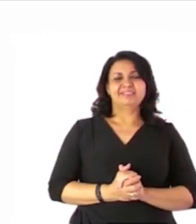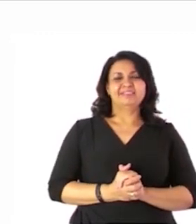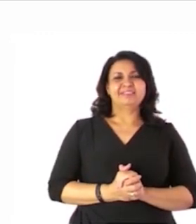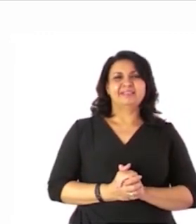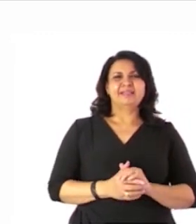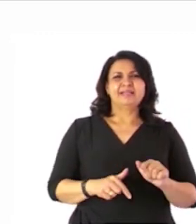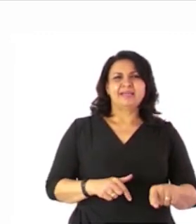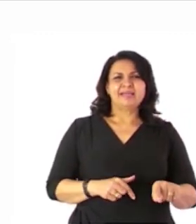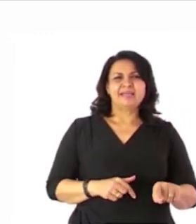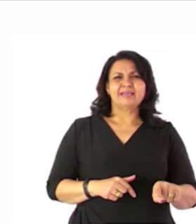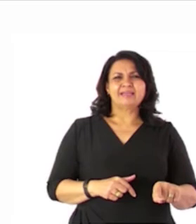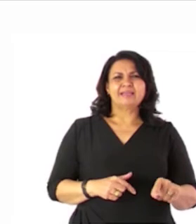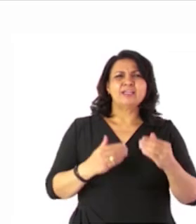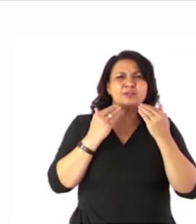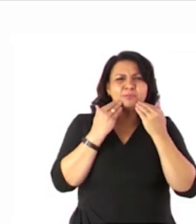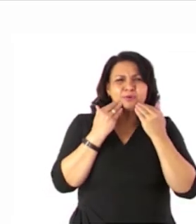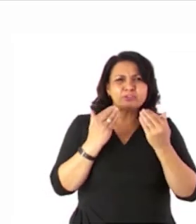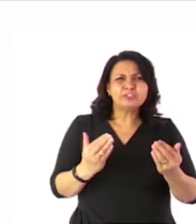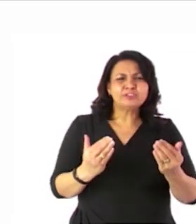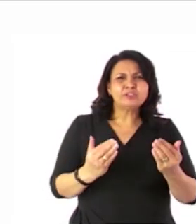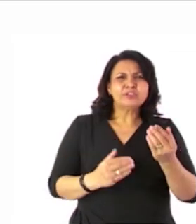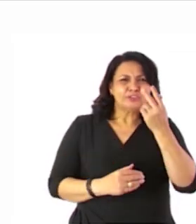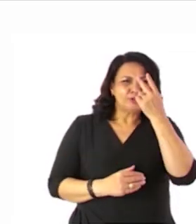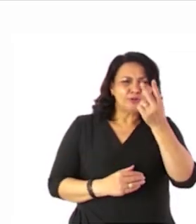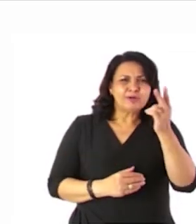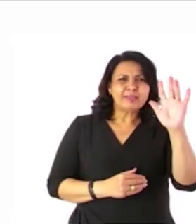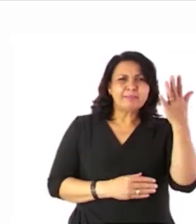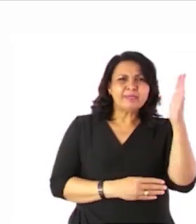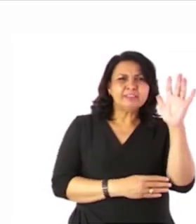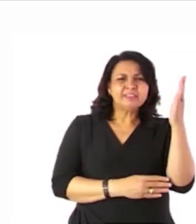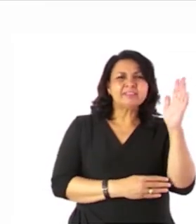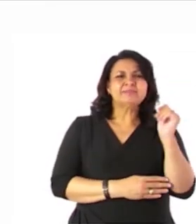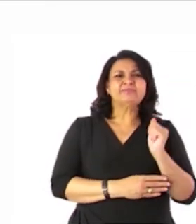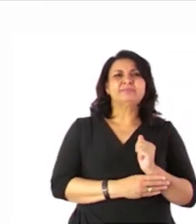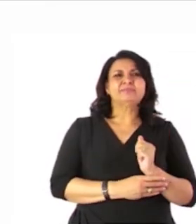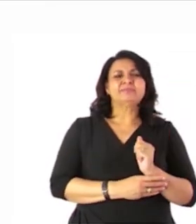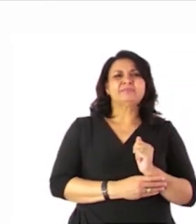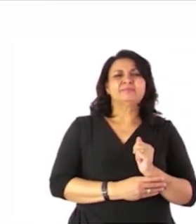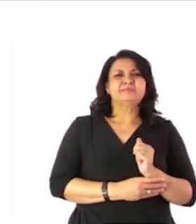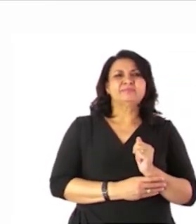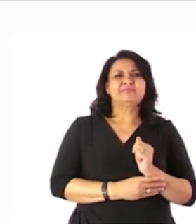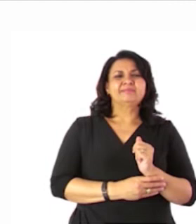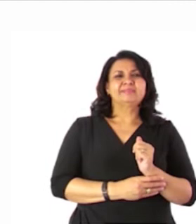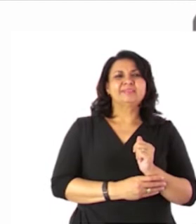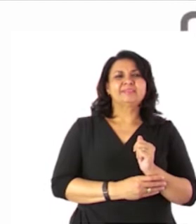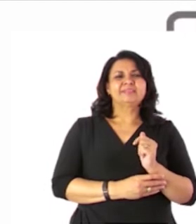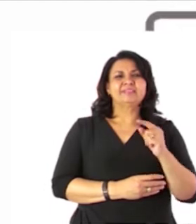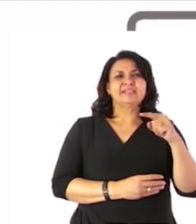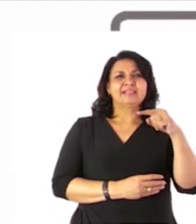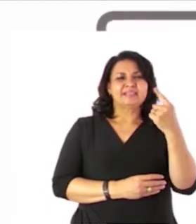Here, it's very important to look at the pictures. The first column shows